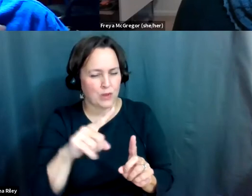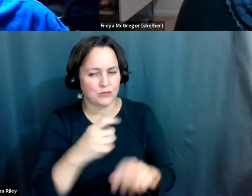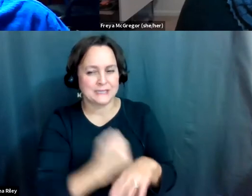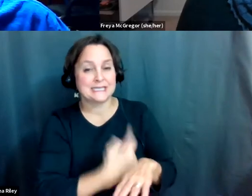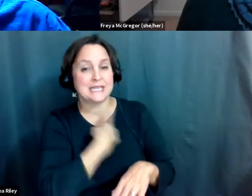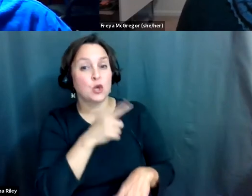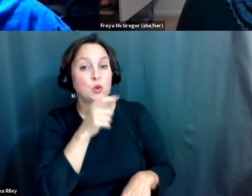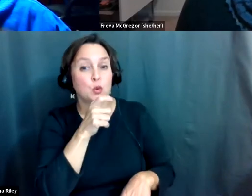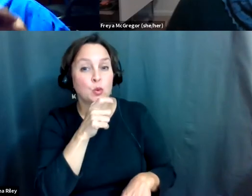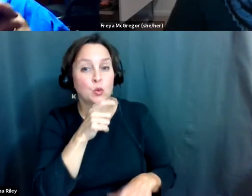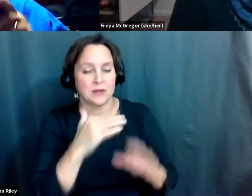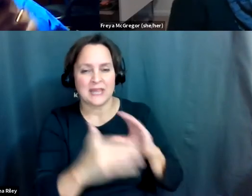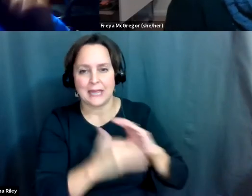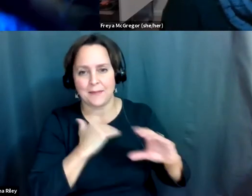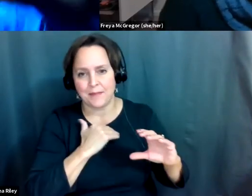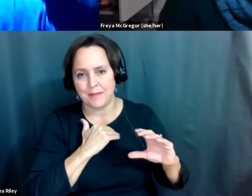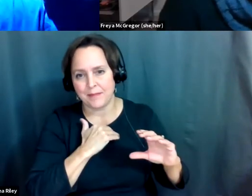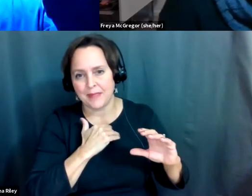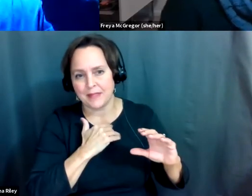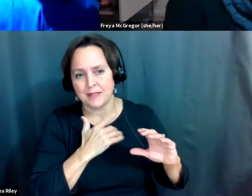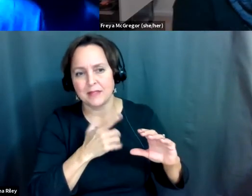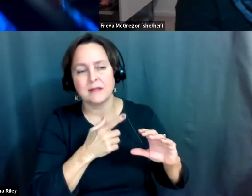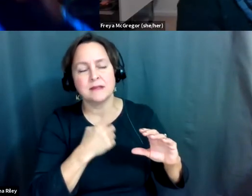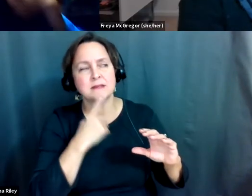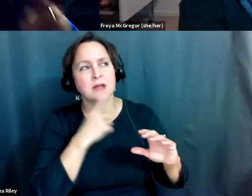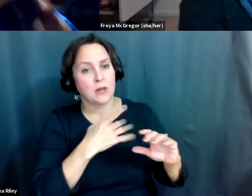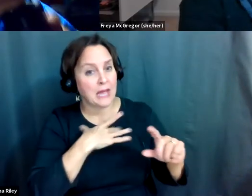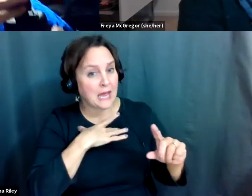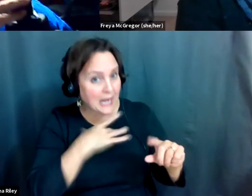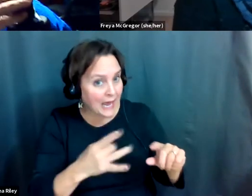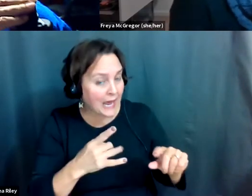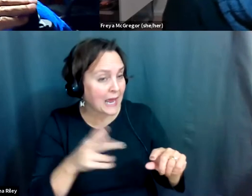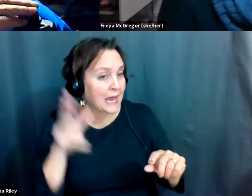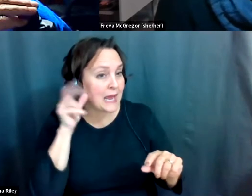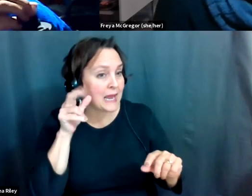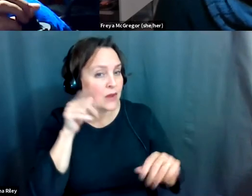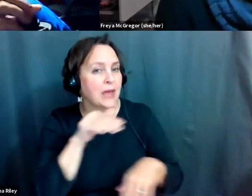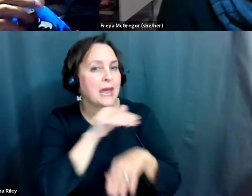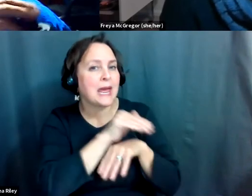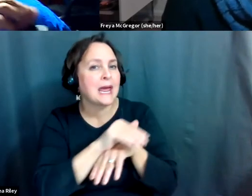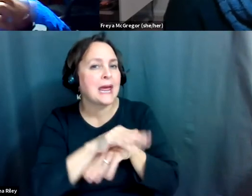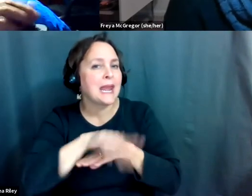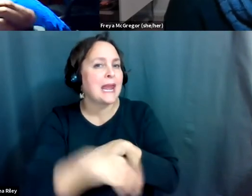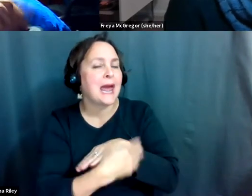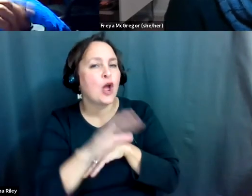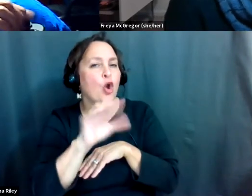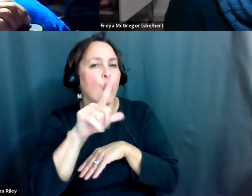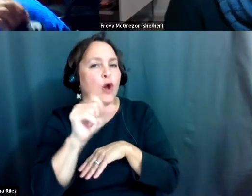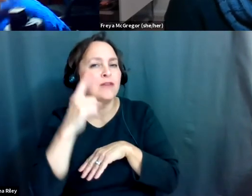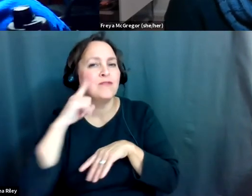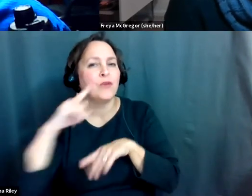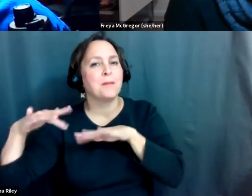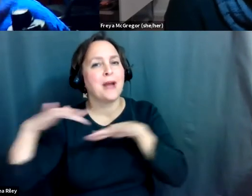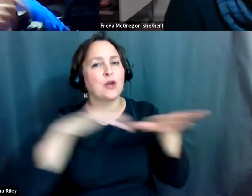email, um, and it was about whether you like listening to, um, the night calls of migrating, um,